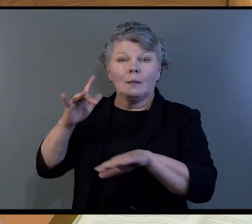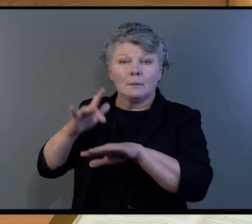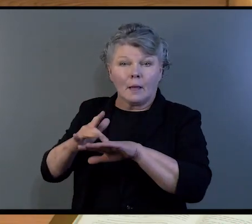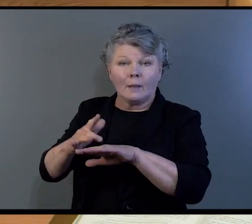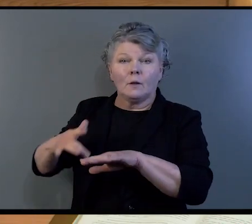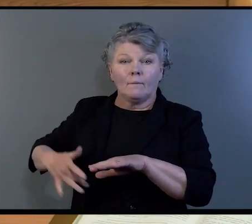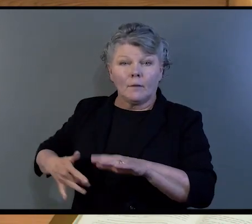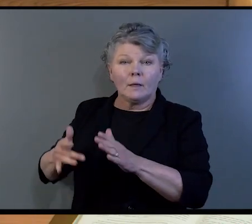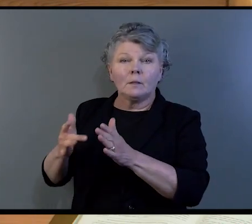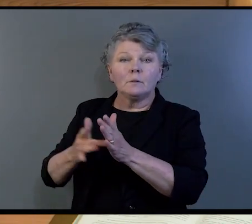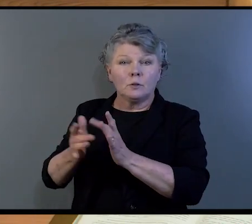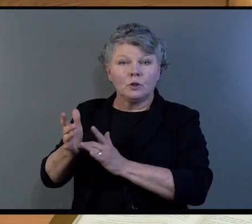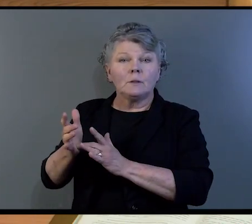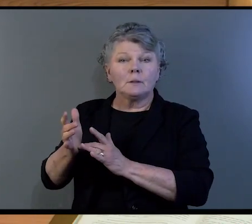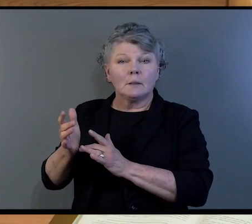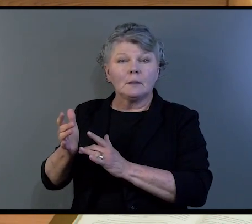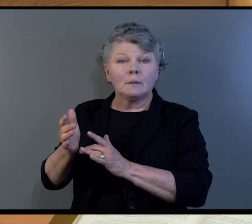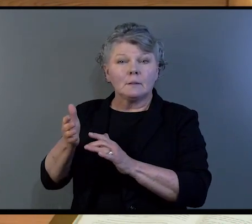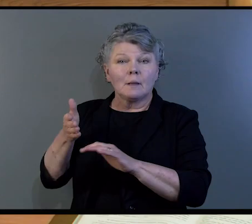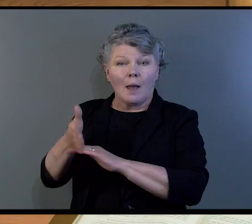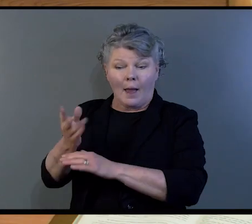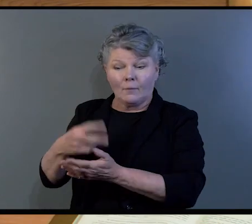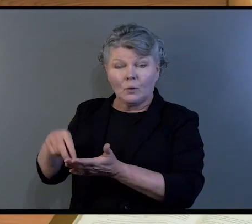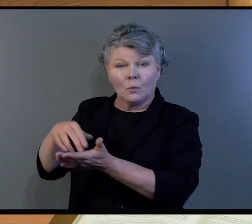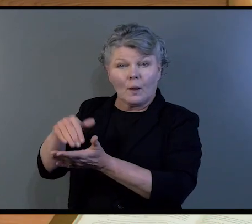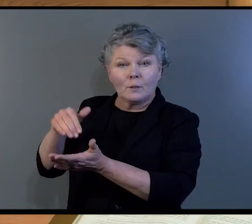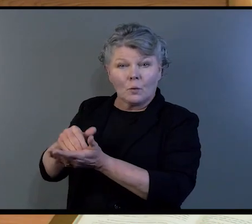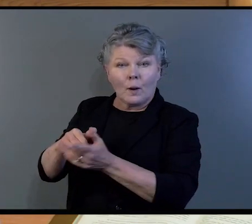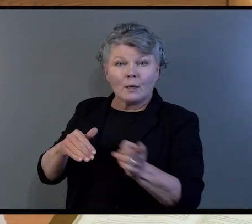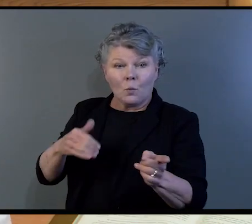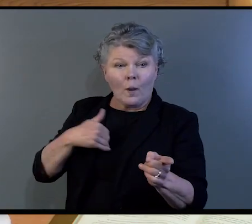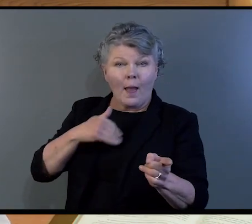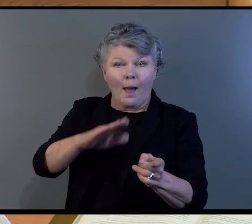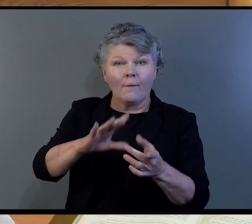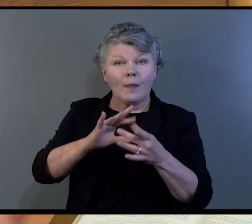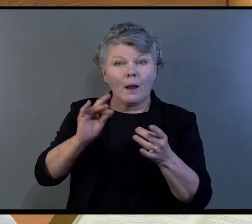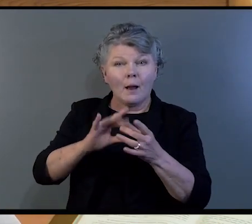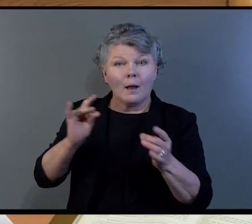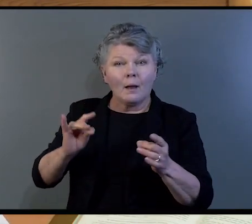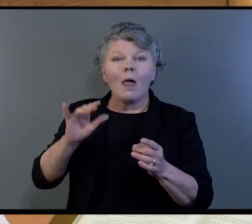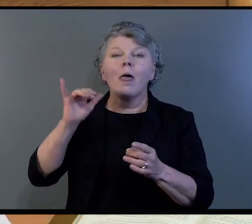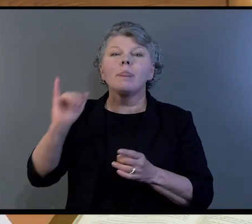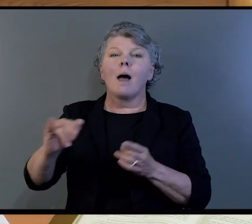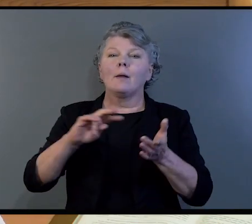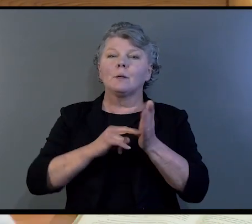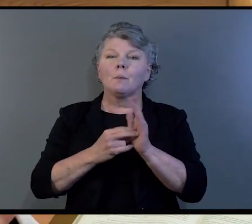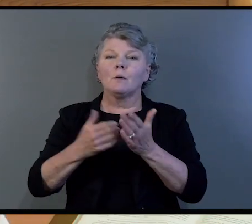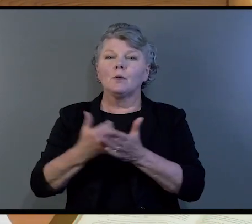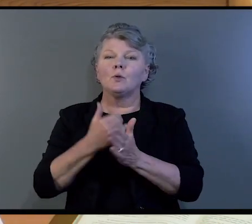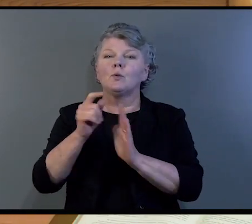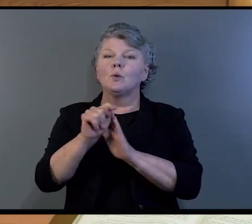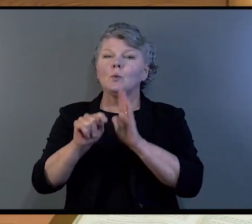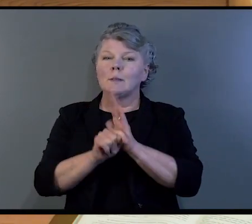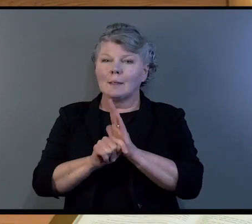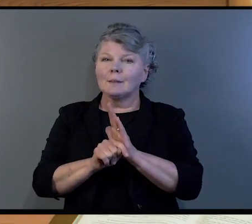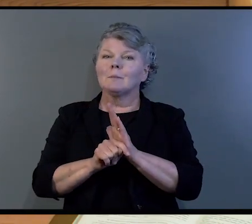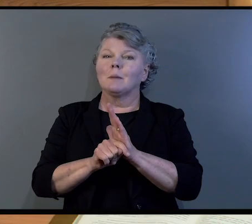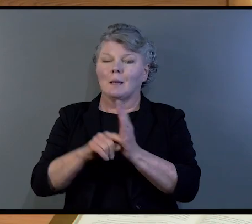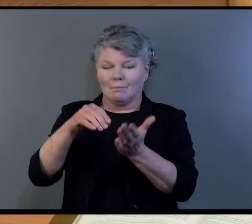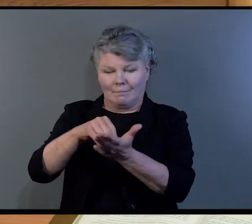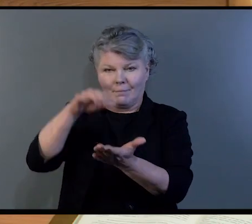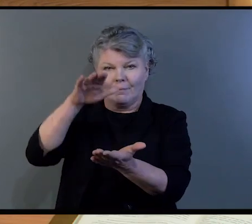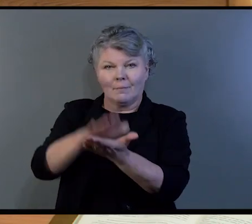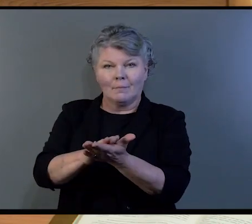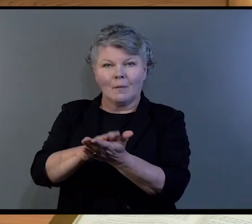and feel Jesus after he rose from the dead. That's the purpose of the New Testament, to preserve for all time